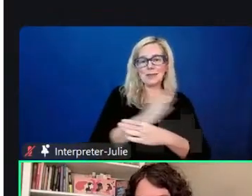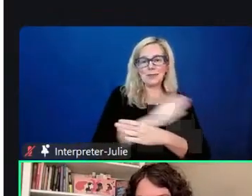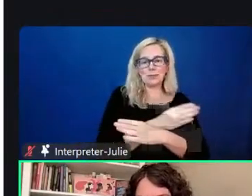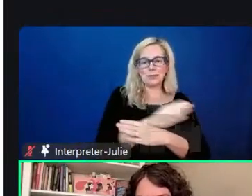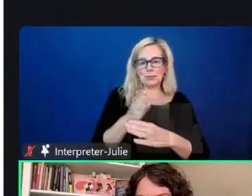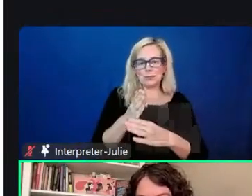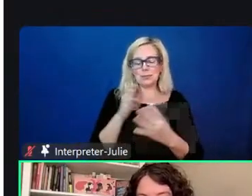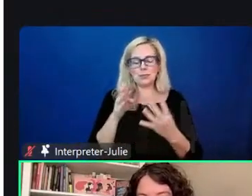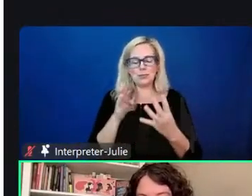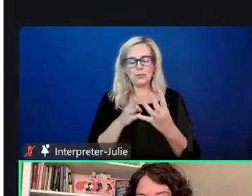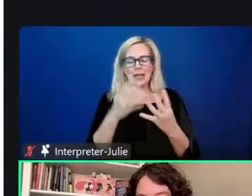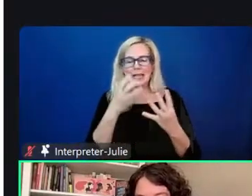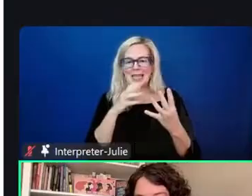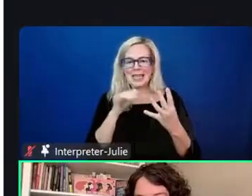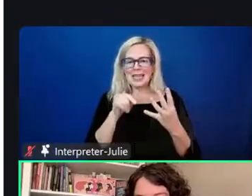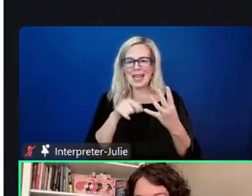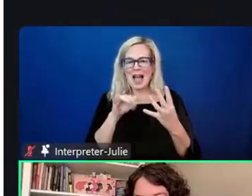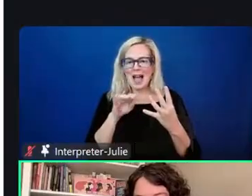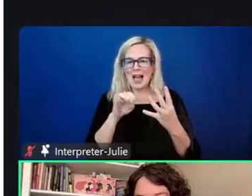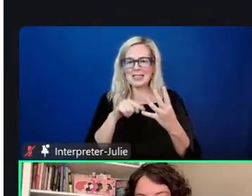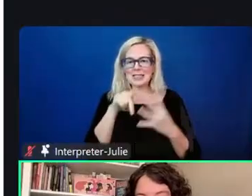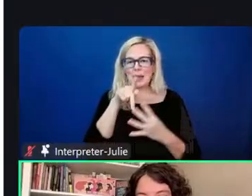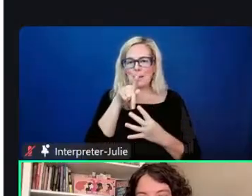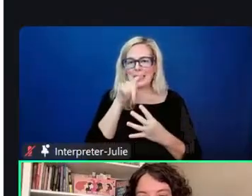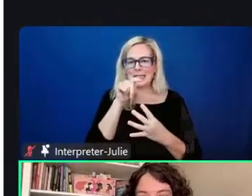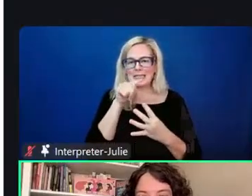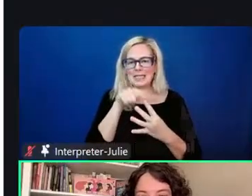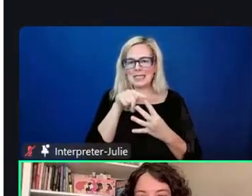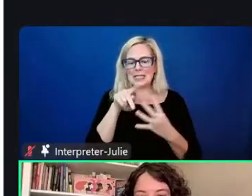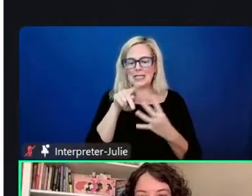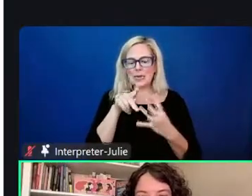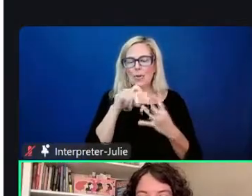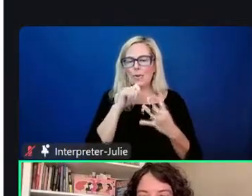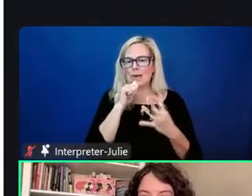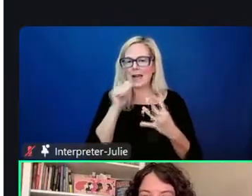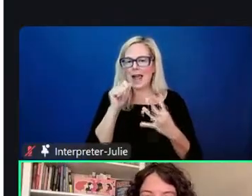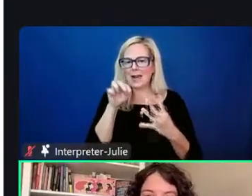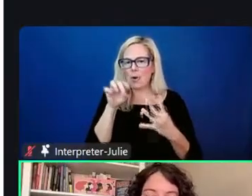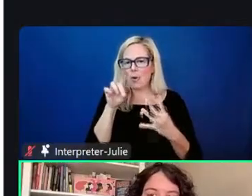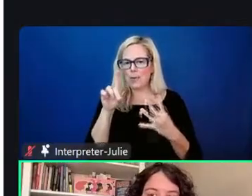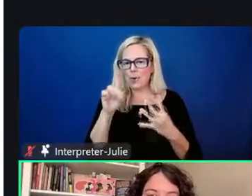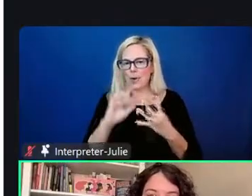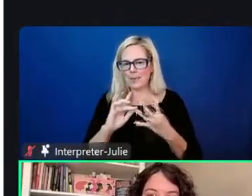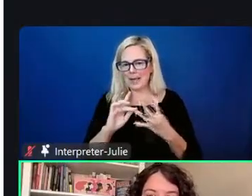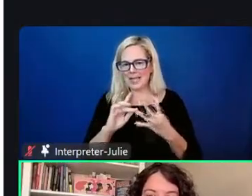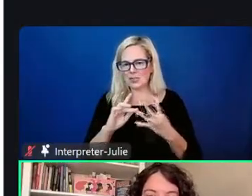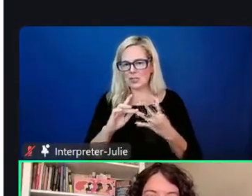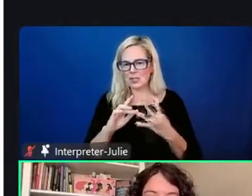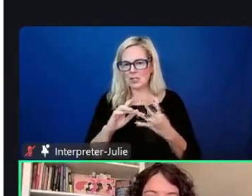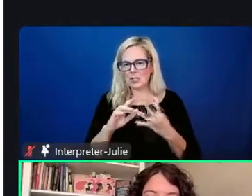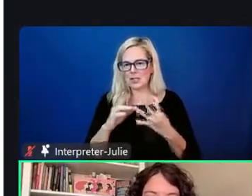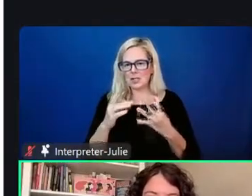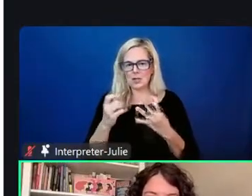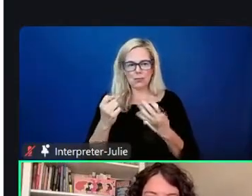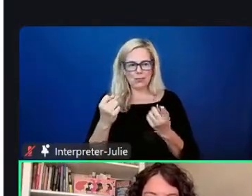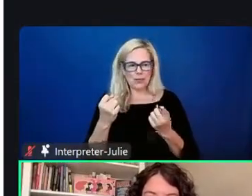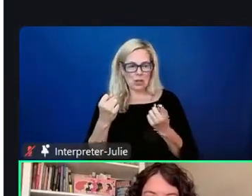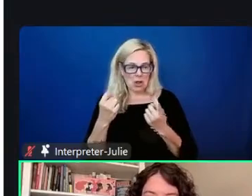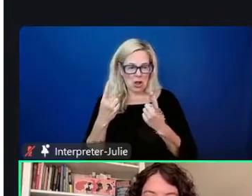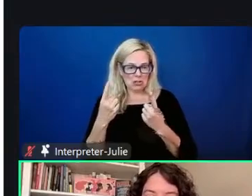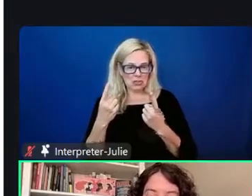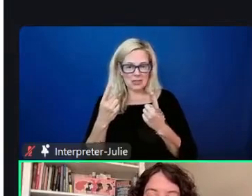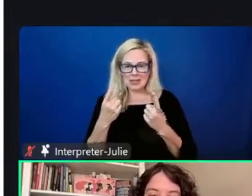ice, PT, or a non-opioid medication. Interestingly, between the two cases, we did not have a statistically